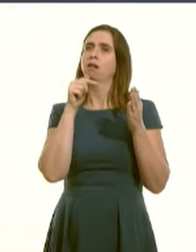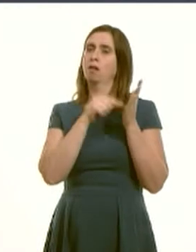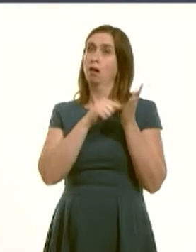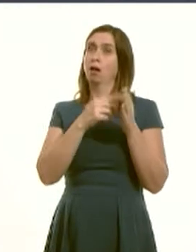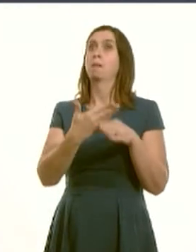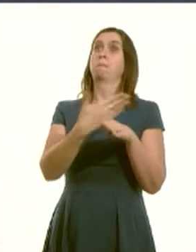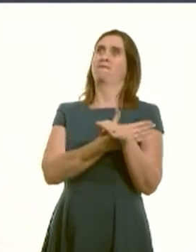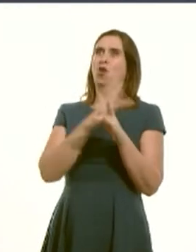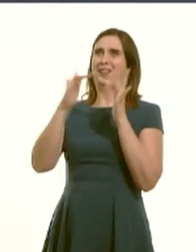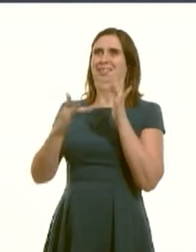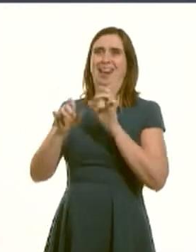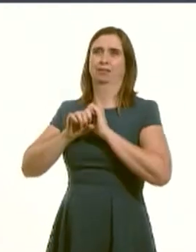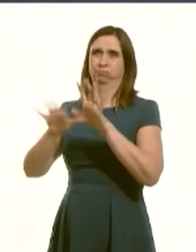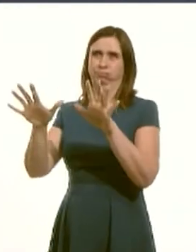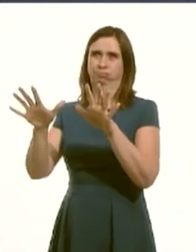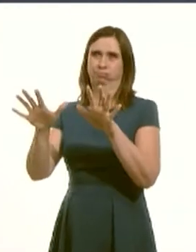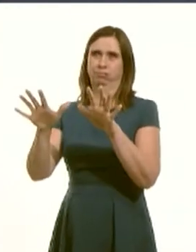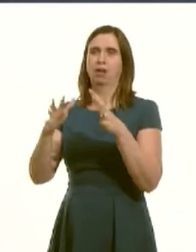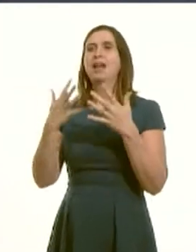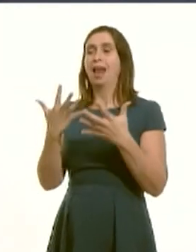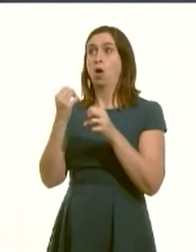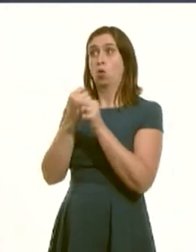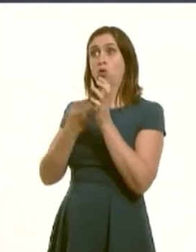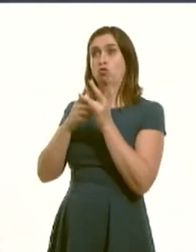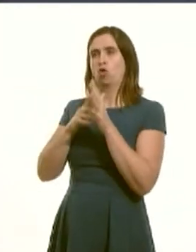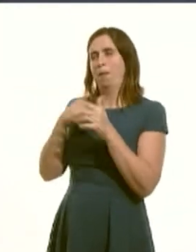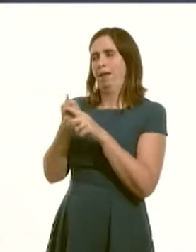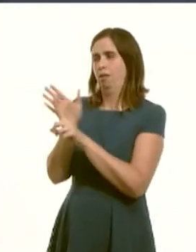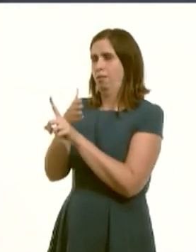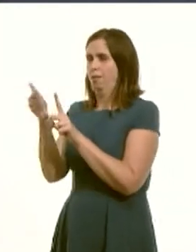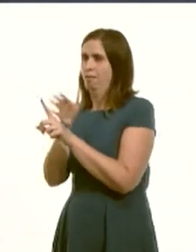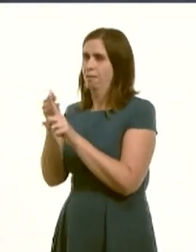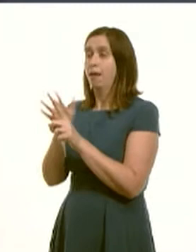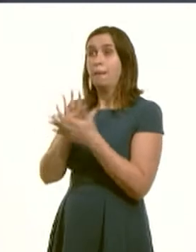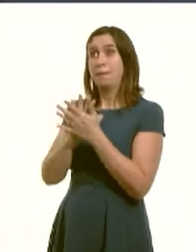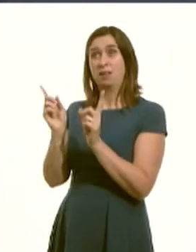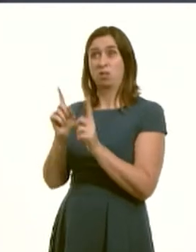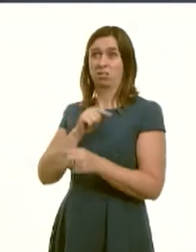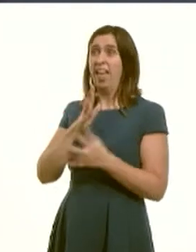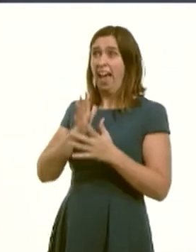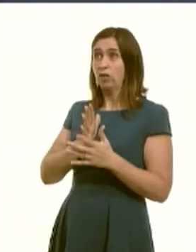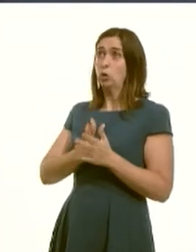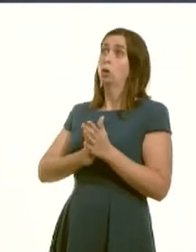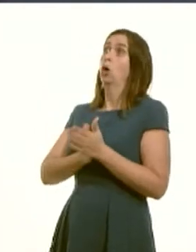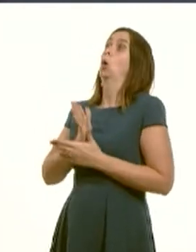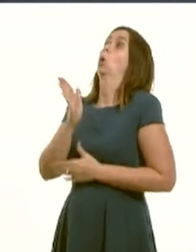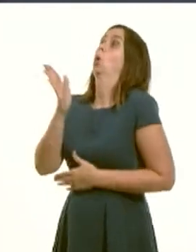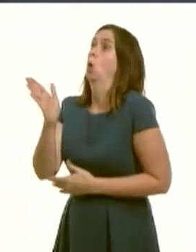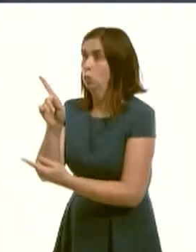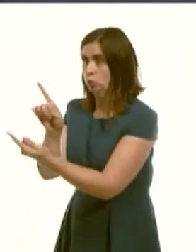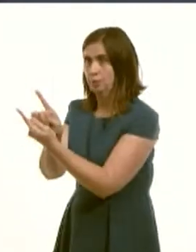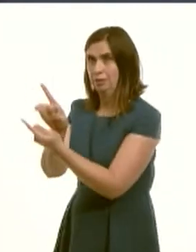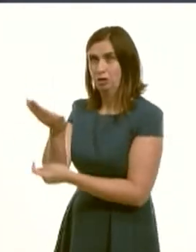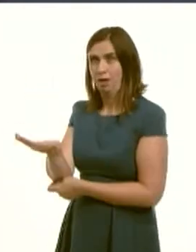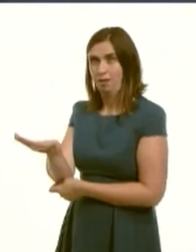internet. And the current offence of grooming requires an offender to set out on a journey to meet a a child. In